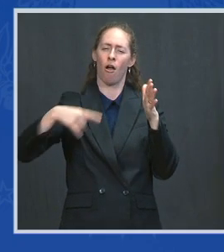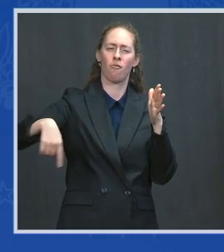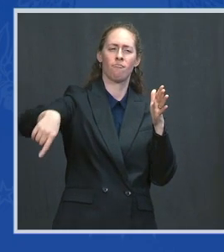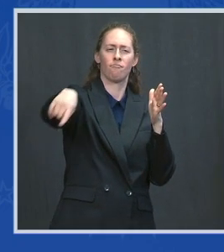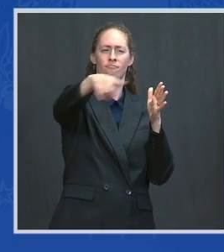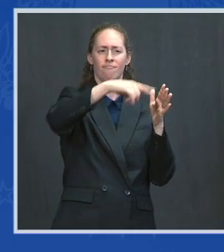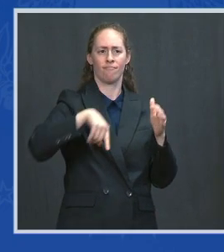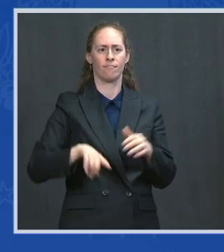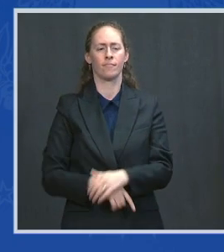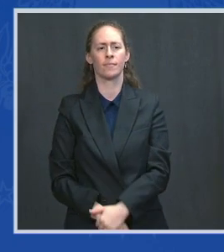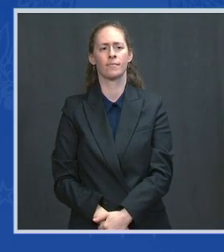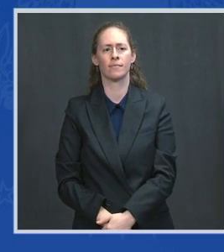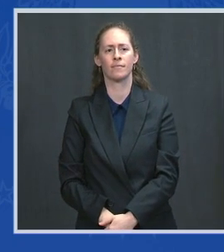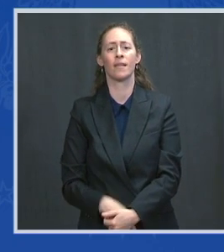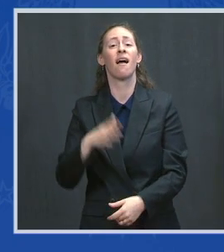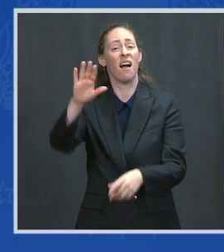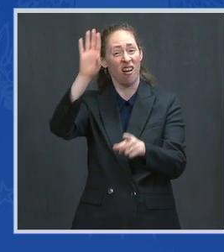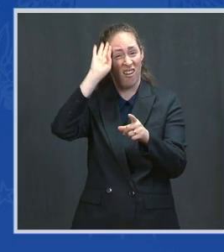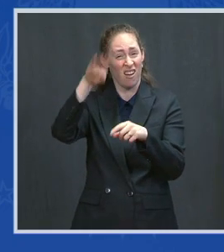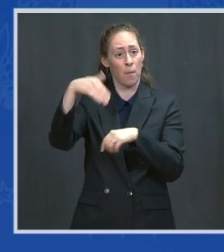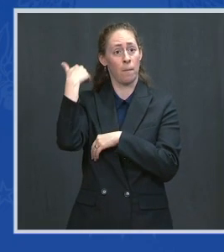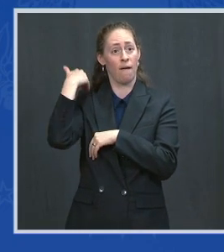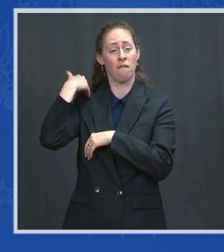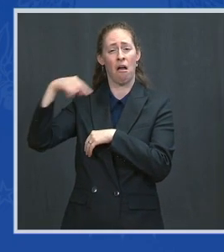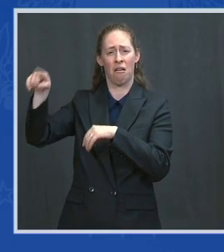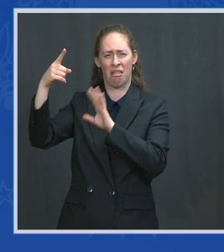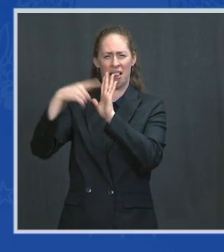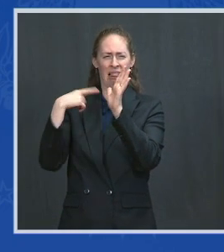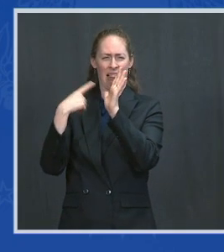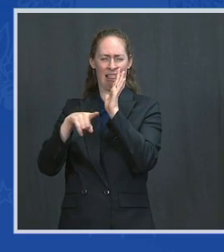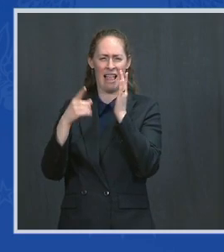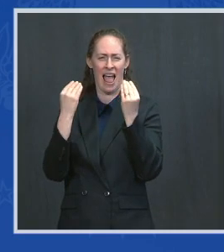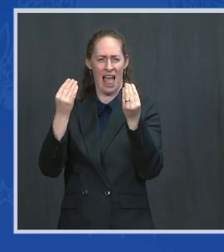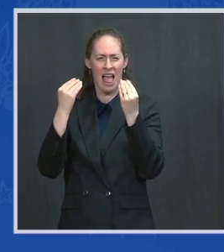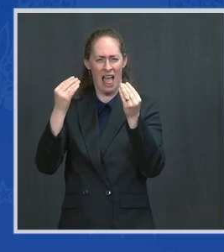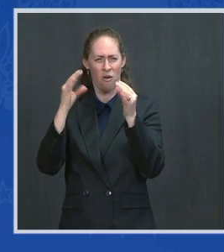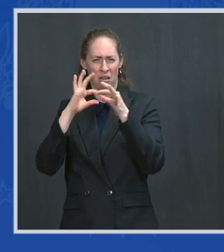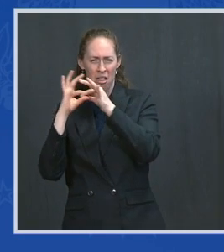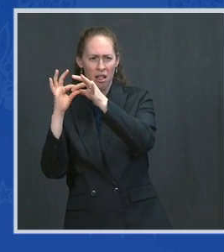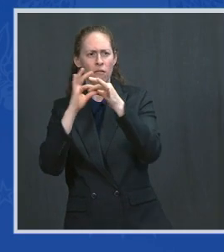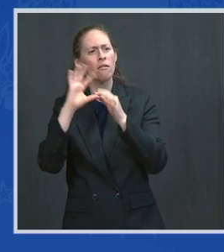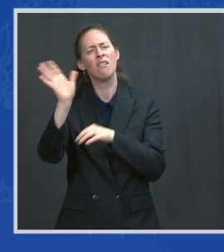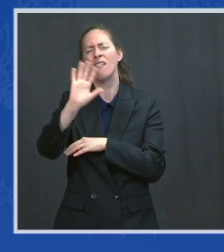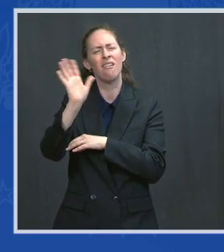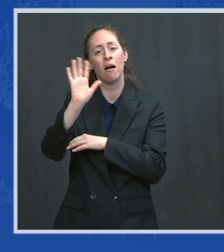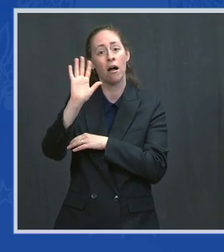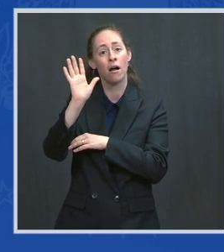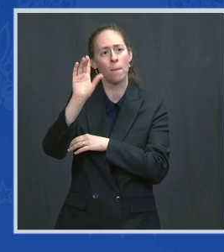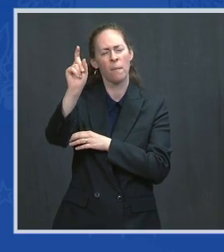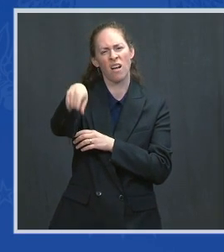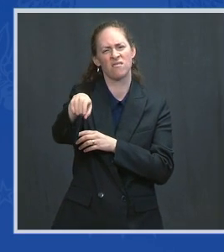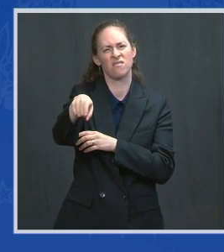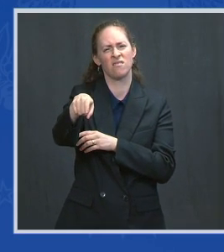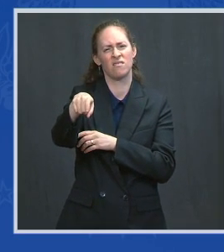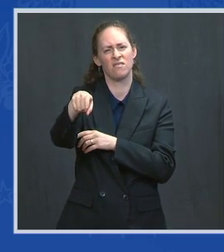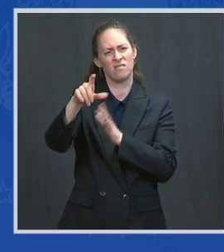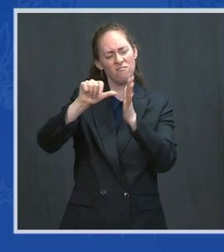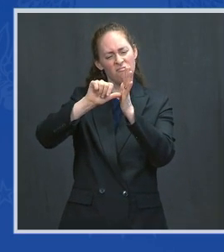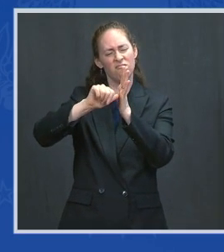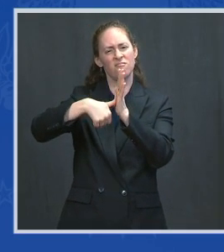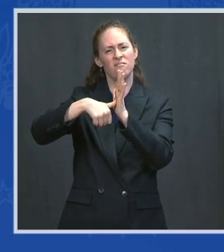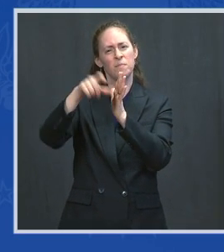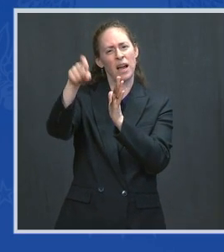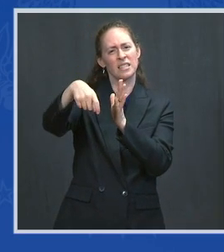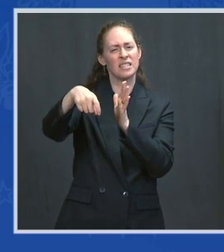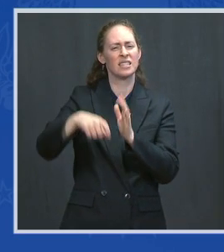how can you unite the country? We must unite the country. I said it in my kickoff speech in Philadelphia. I